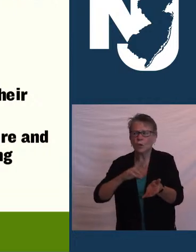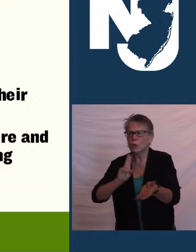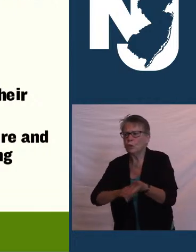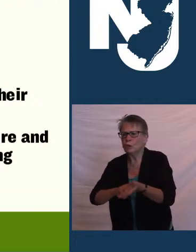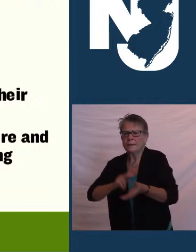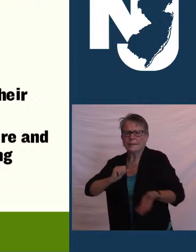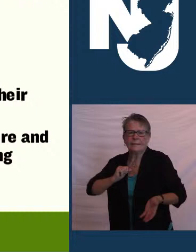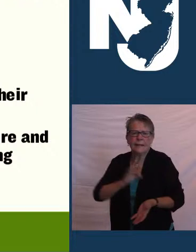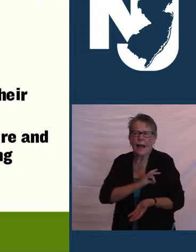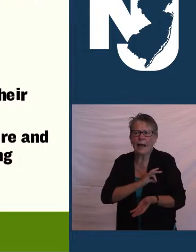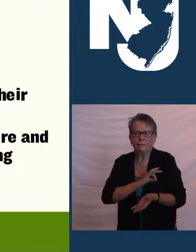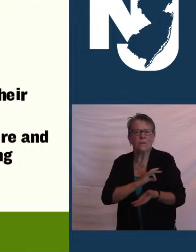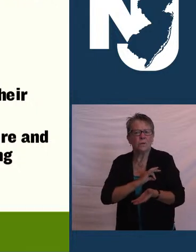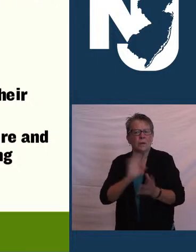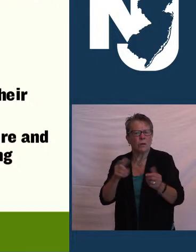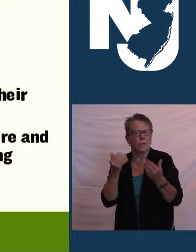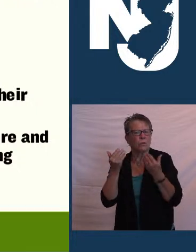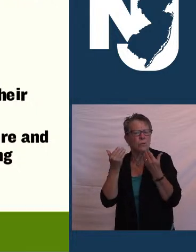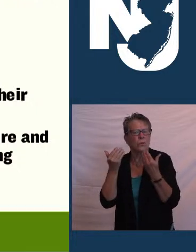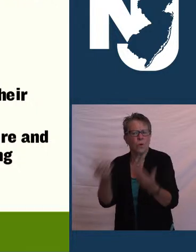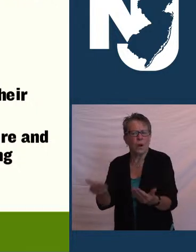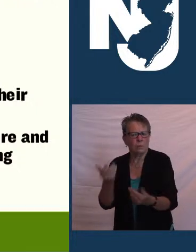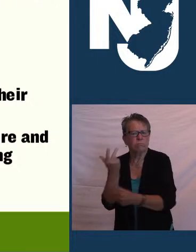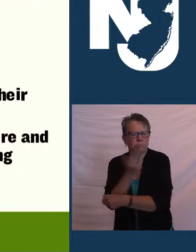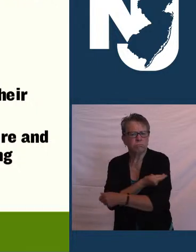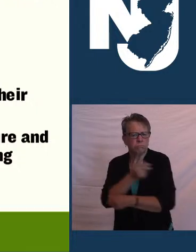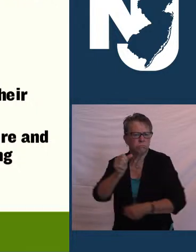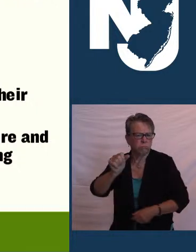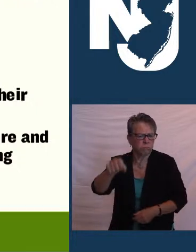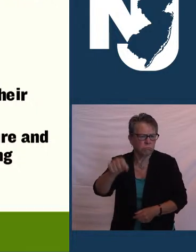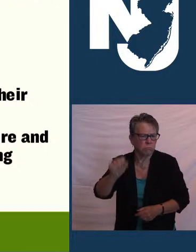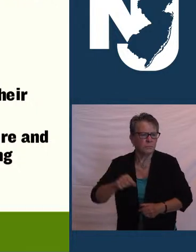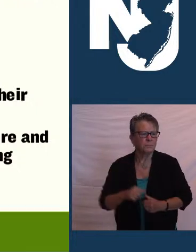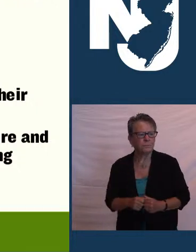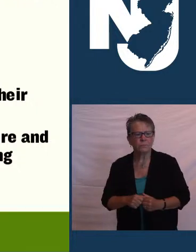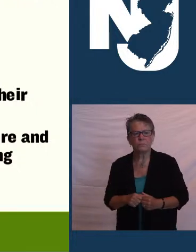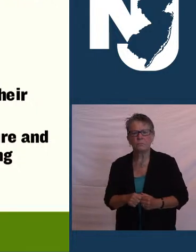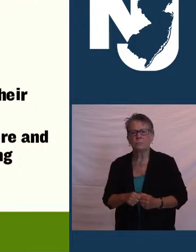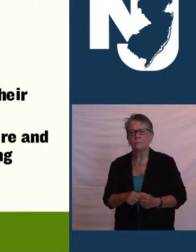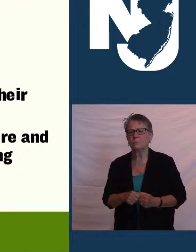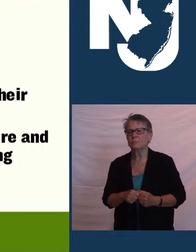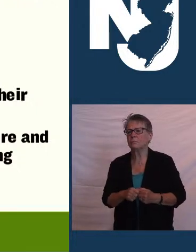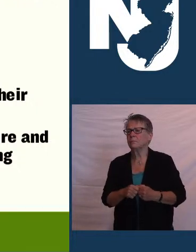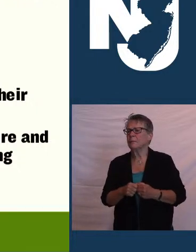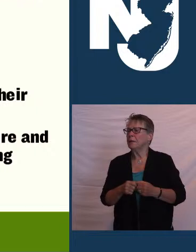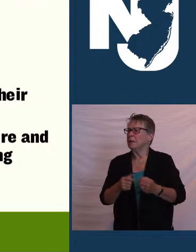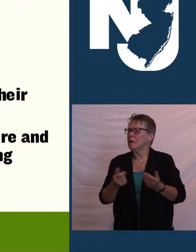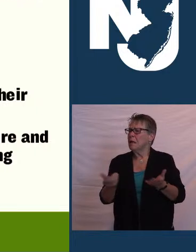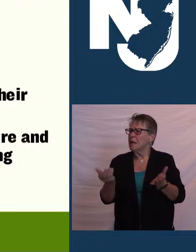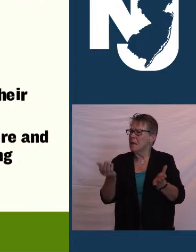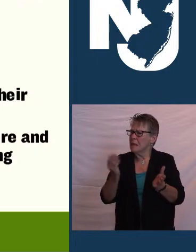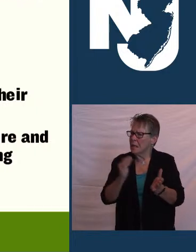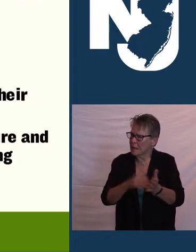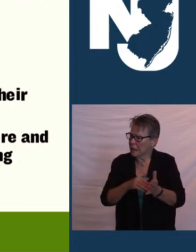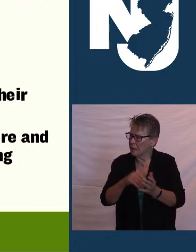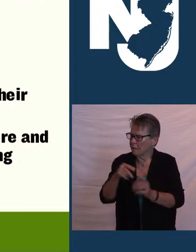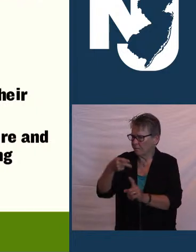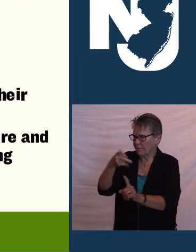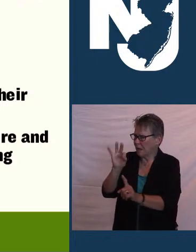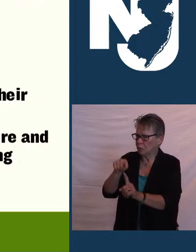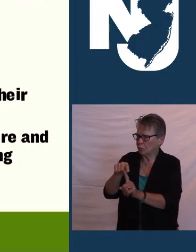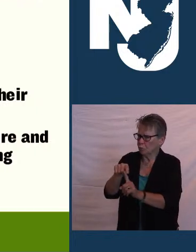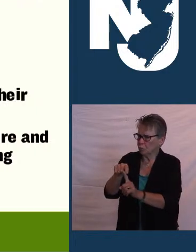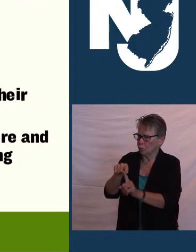received the Pfizer vaccine are eligible. If you received either Moderna or J&J, please sit tight for now, but the